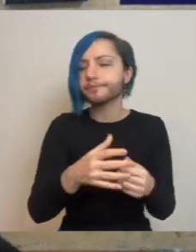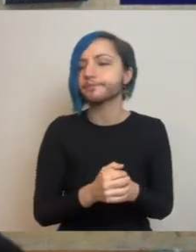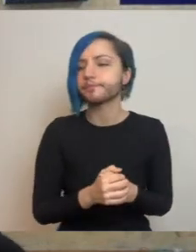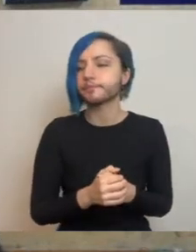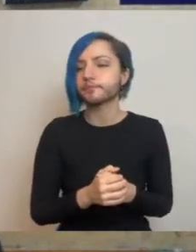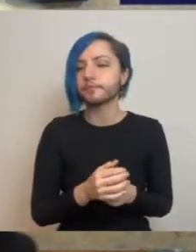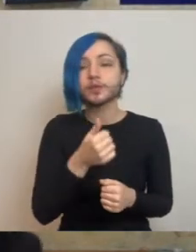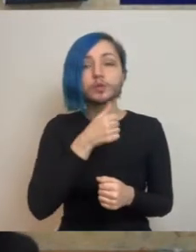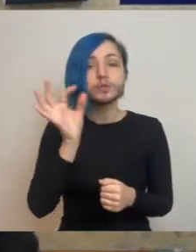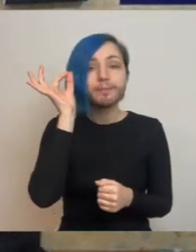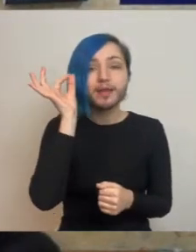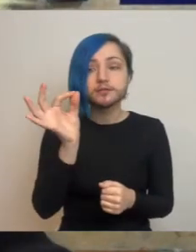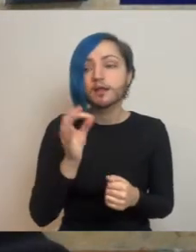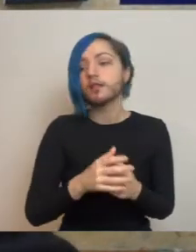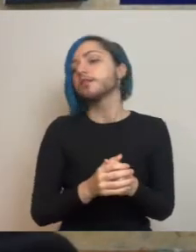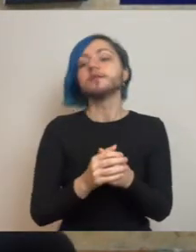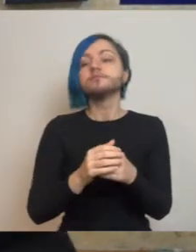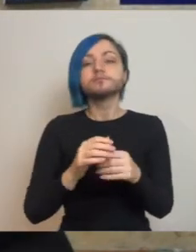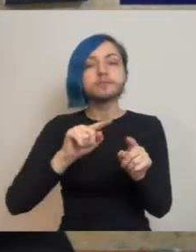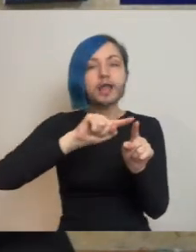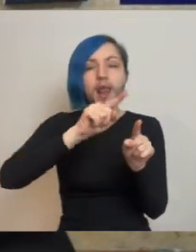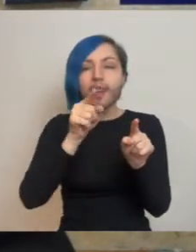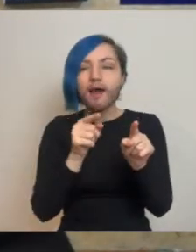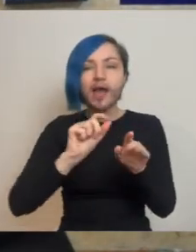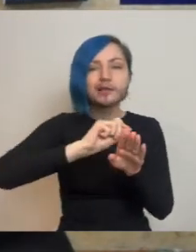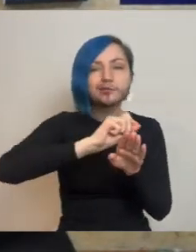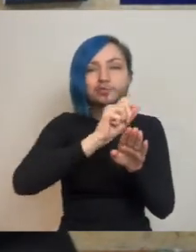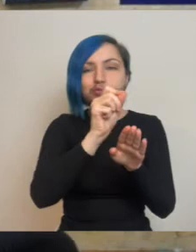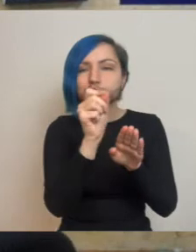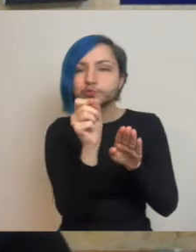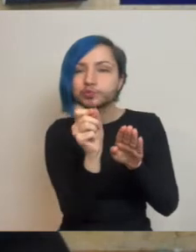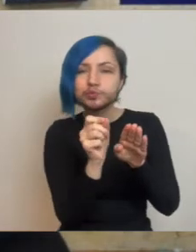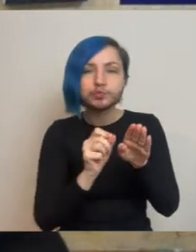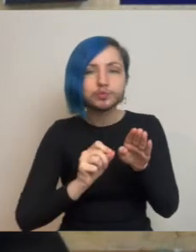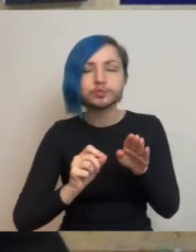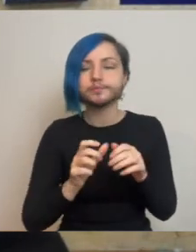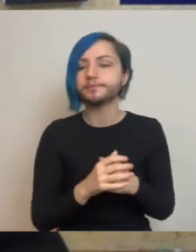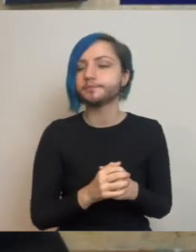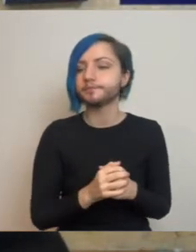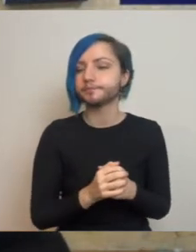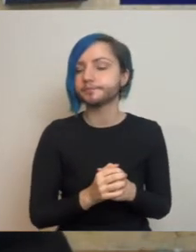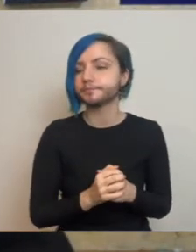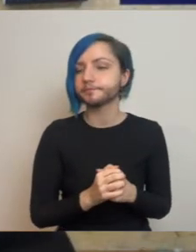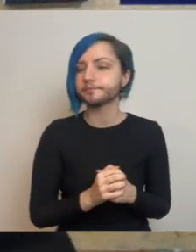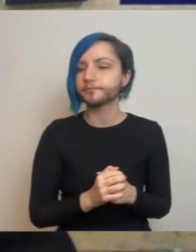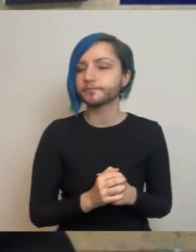the pencil, you just go over the different contours, the different lines.